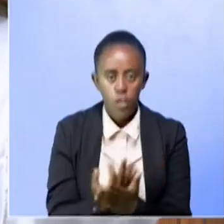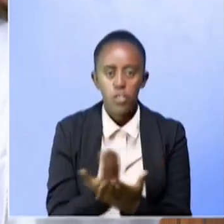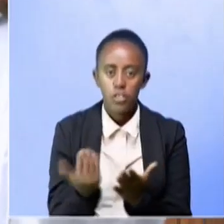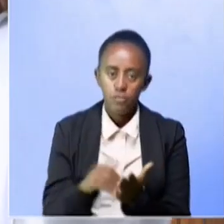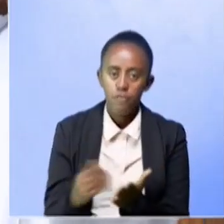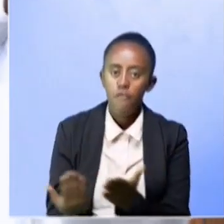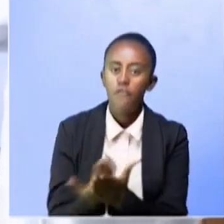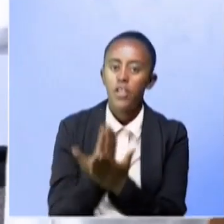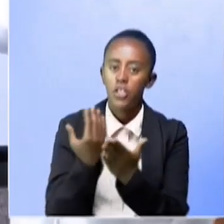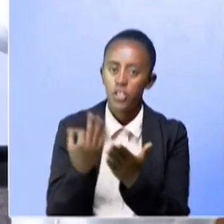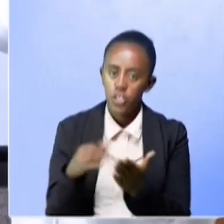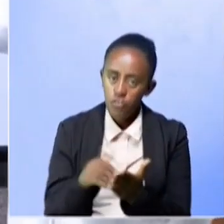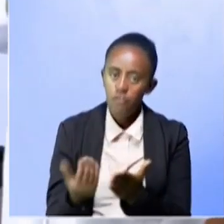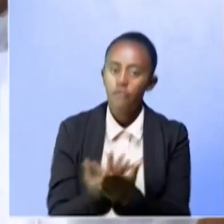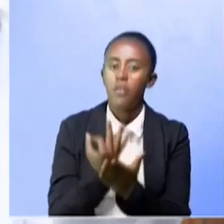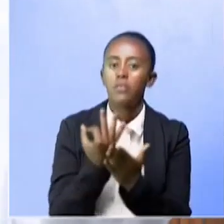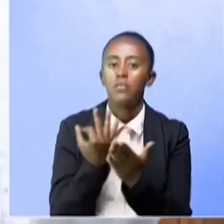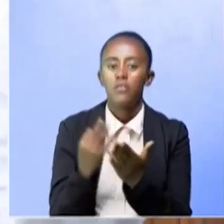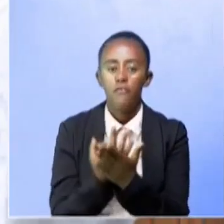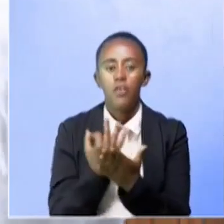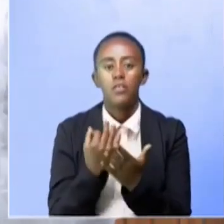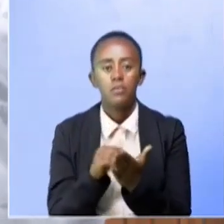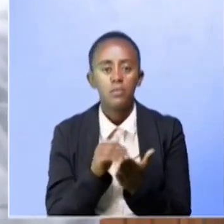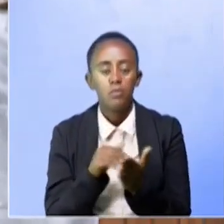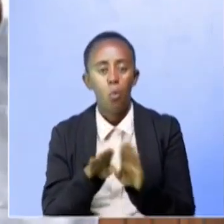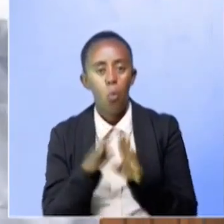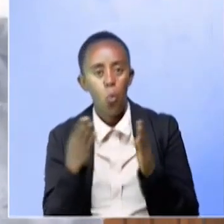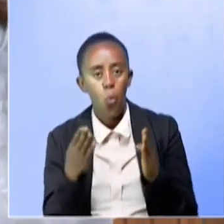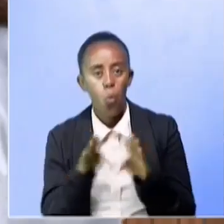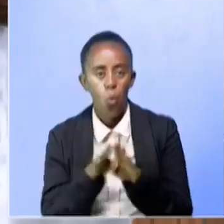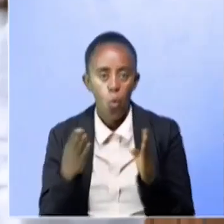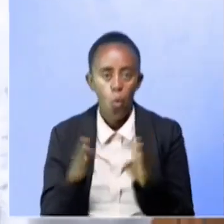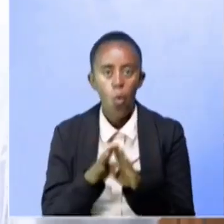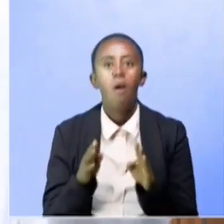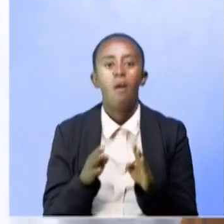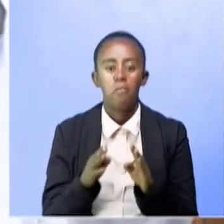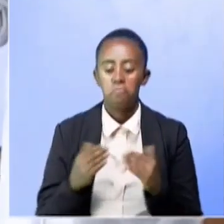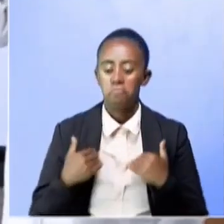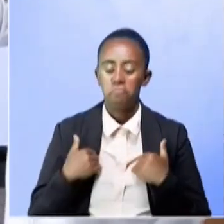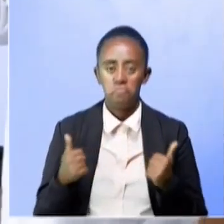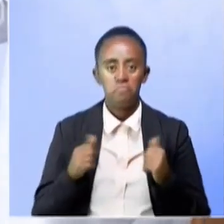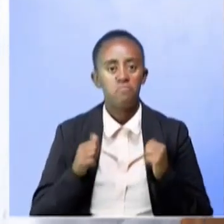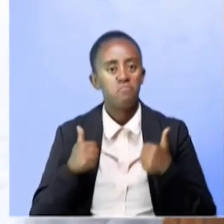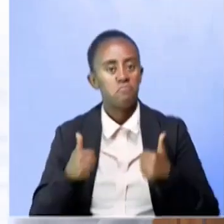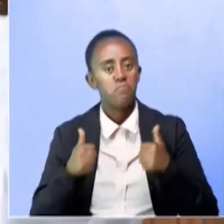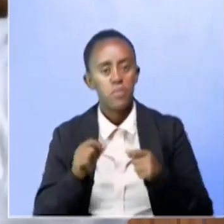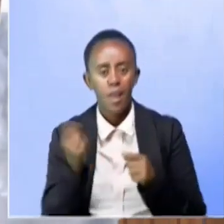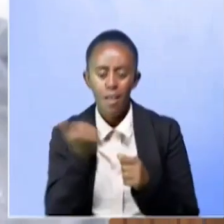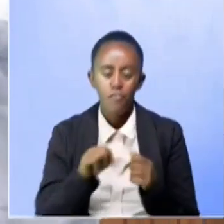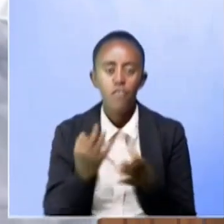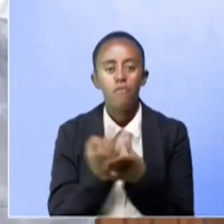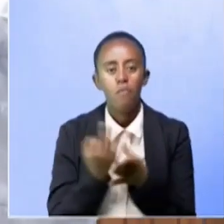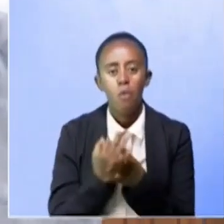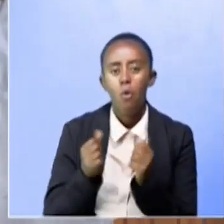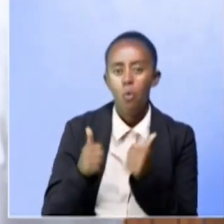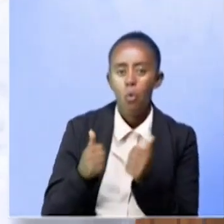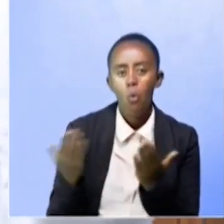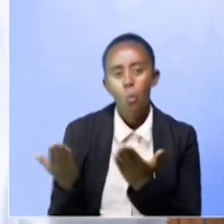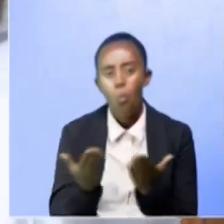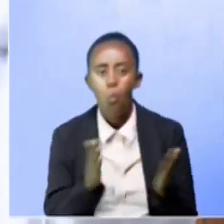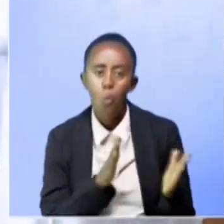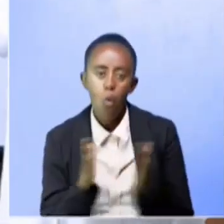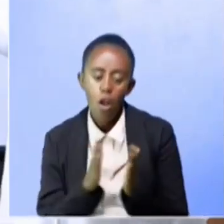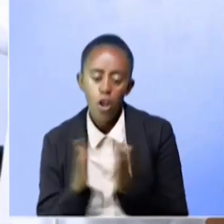And then what do you do first? And then you refresh it. Oh, it is alert. They are ready. Every file of the computer say that, oh, we're ready